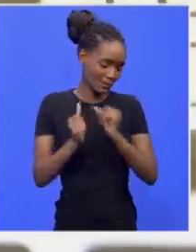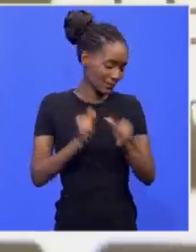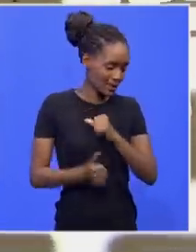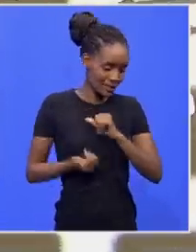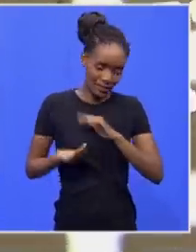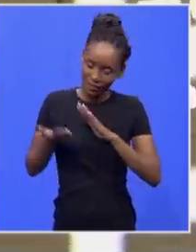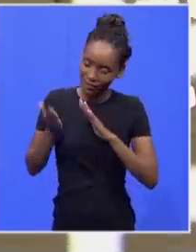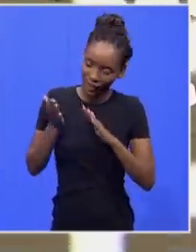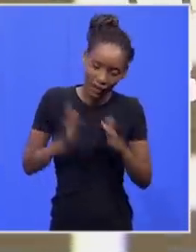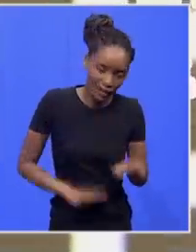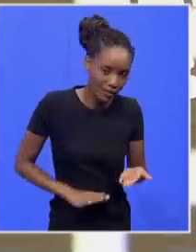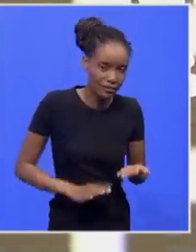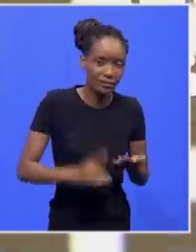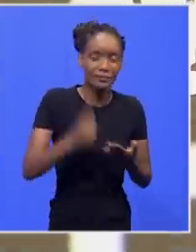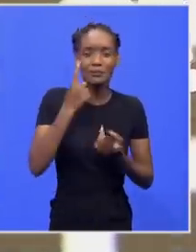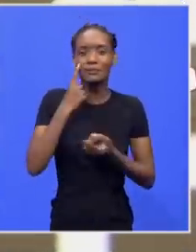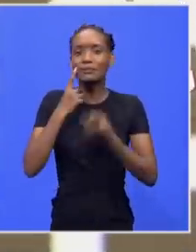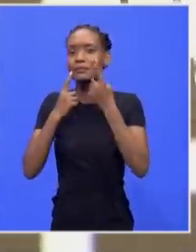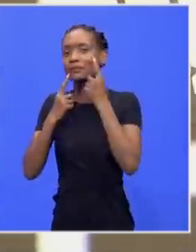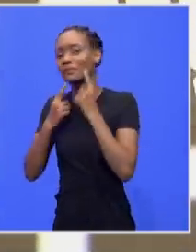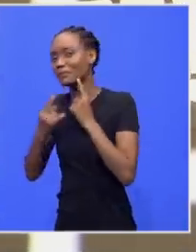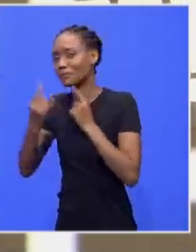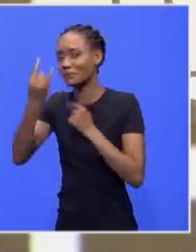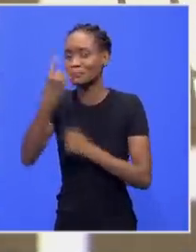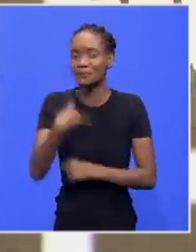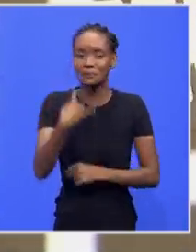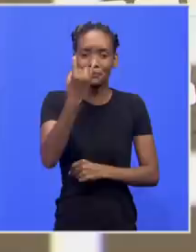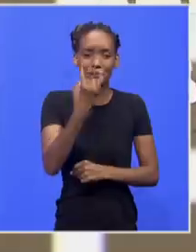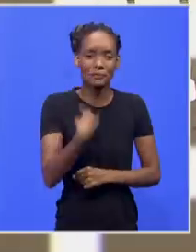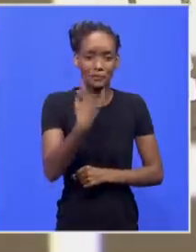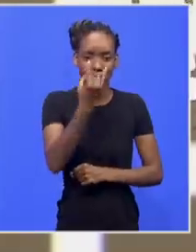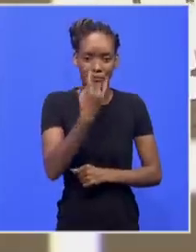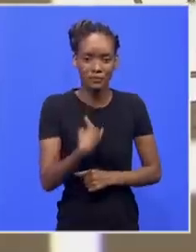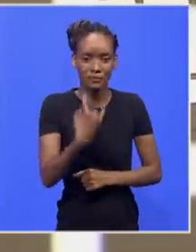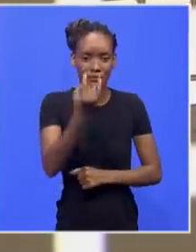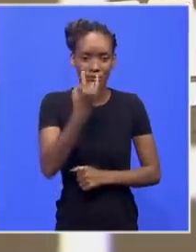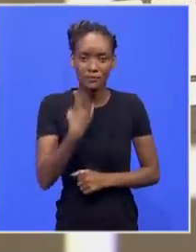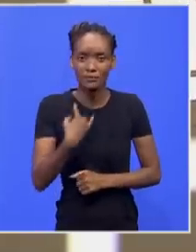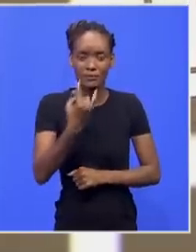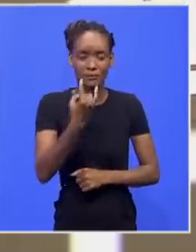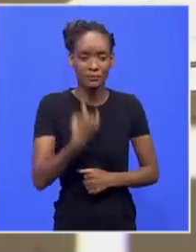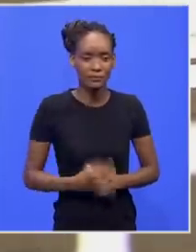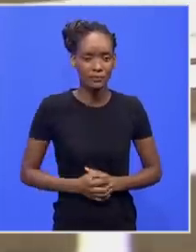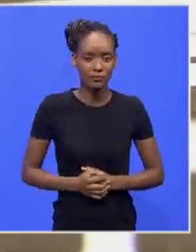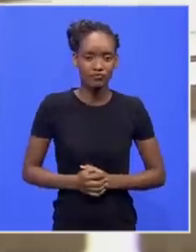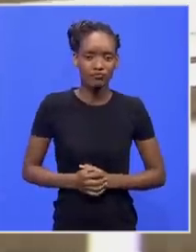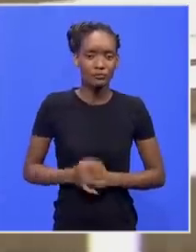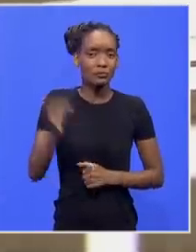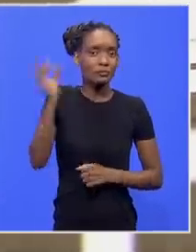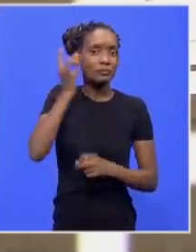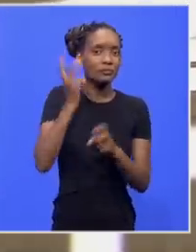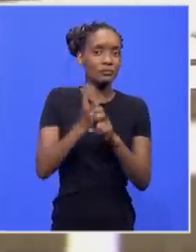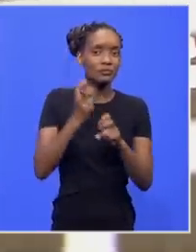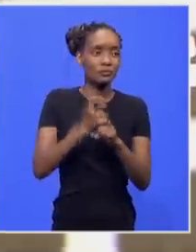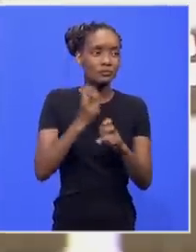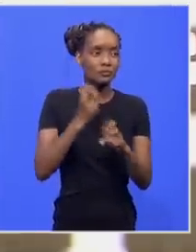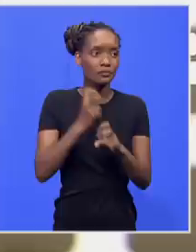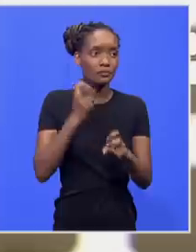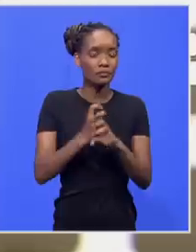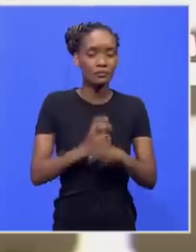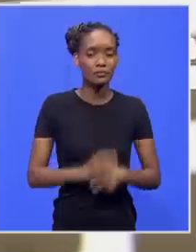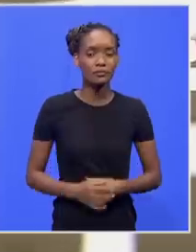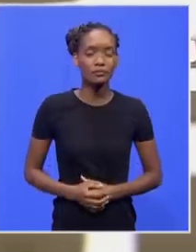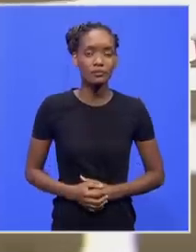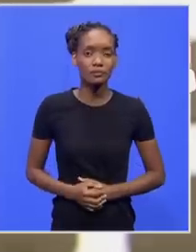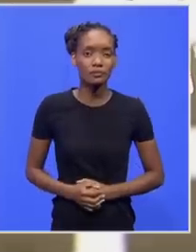My sister, it's better to die, my sister. My sister, I don't know what I'm gonna do. I don't know what